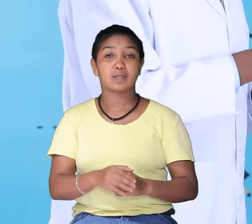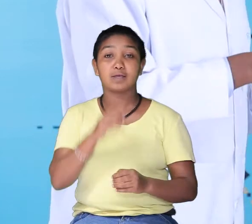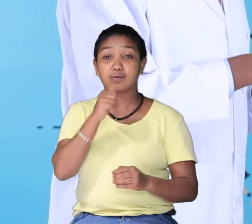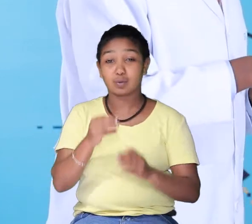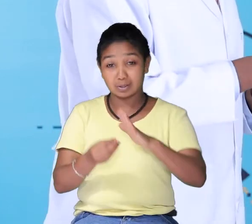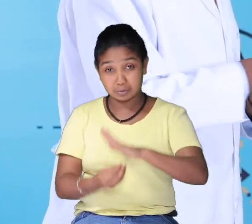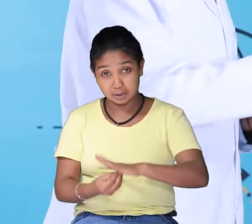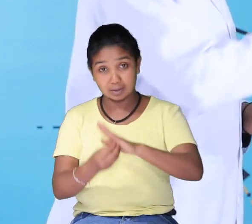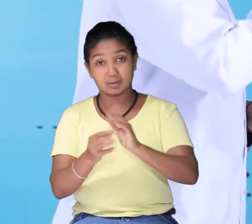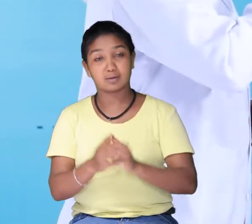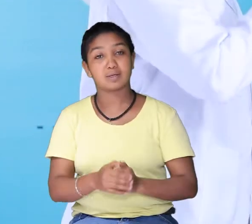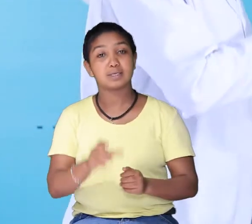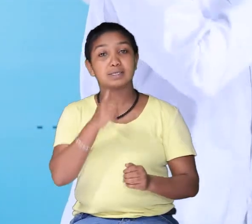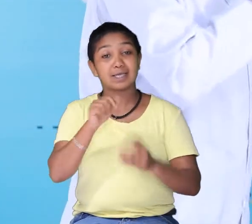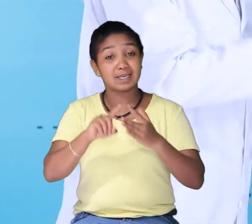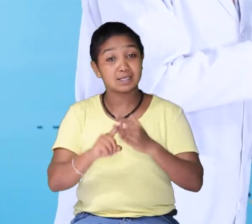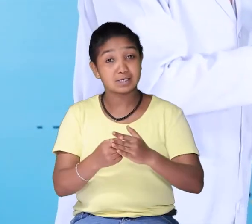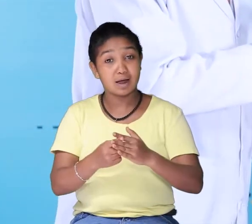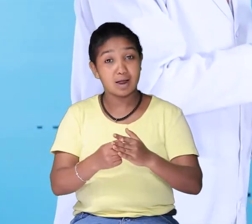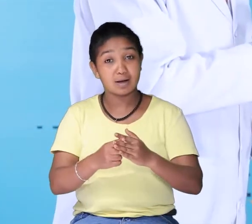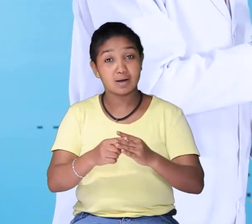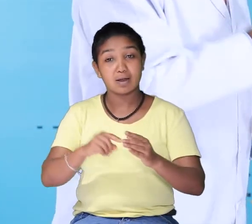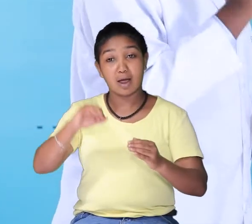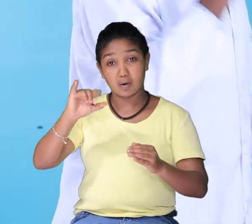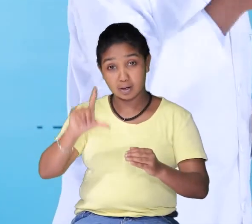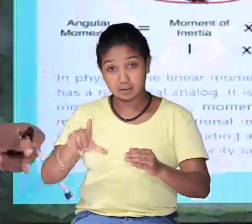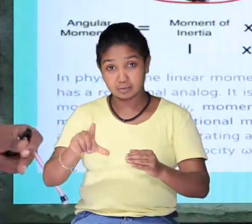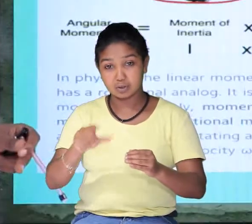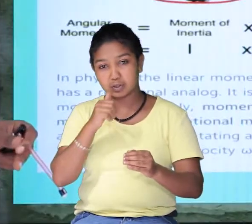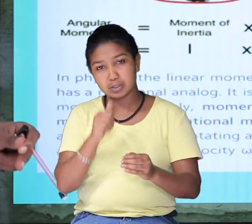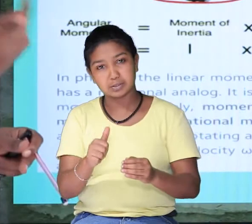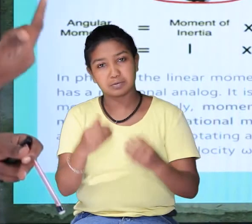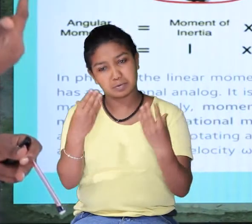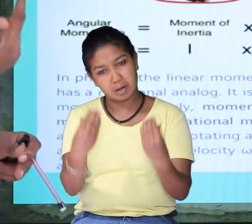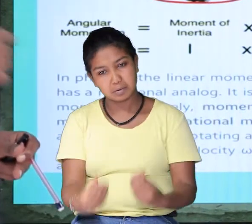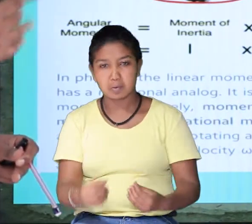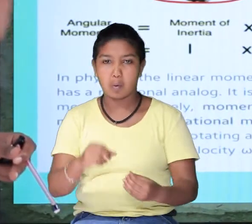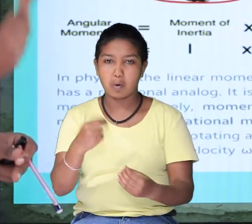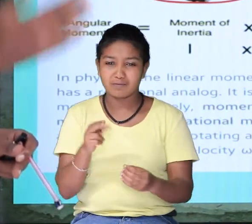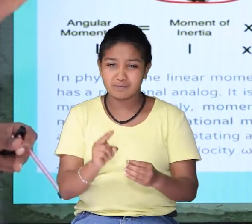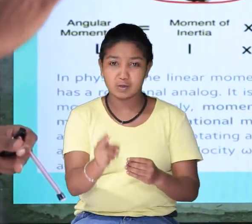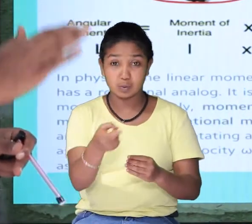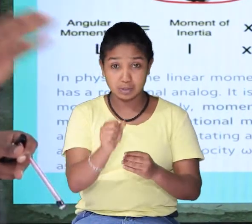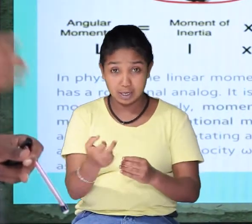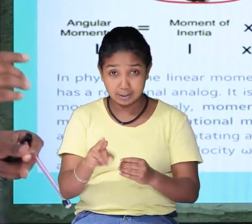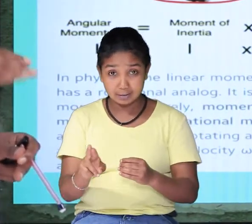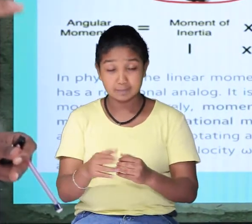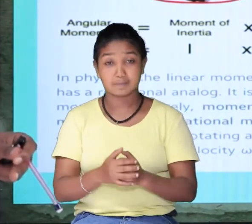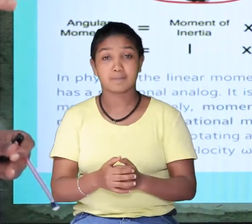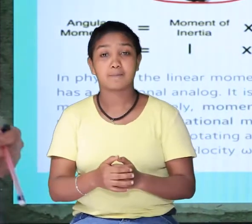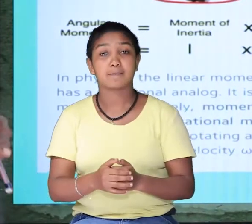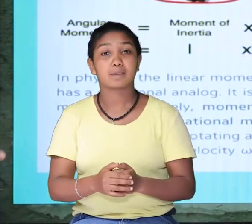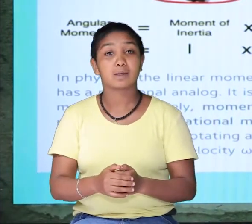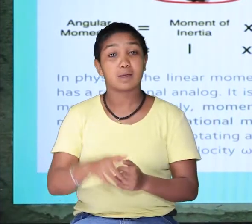no external torque exerted, the initial angular momentum, whether she speeds up or slows down,